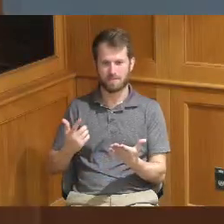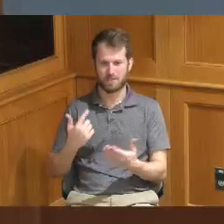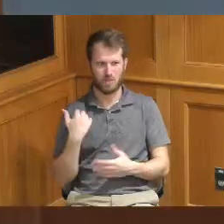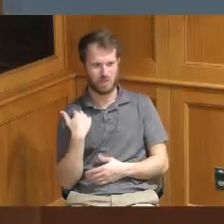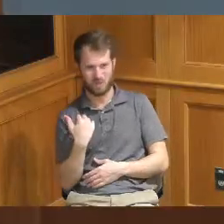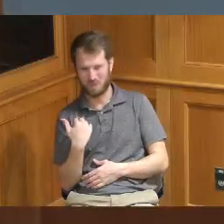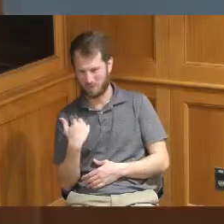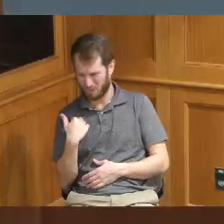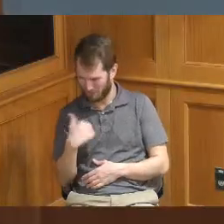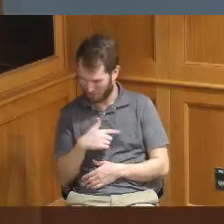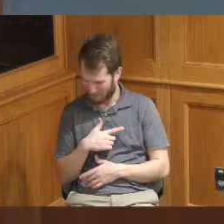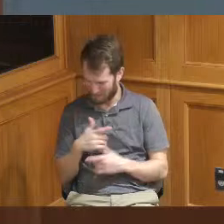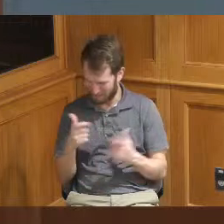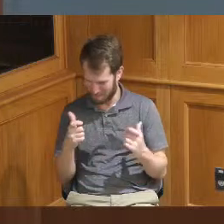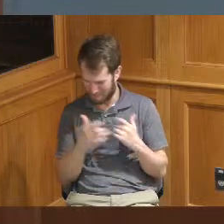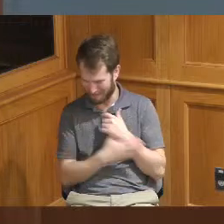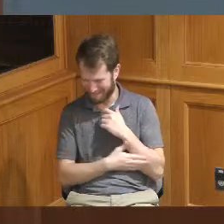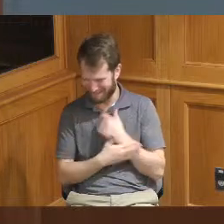county. Yes.